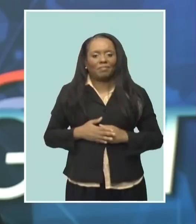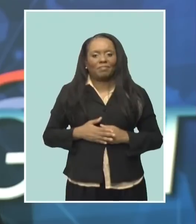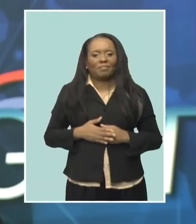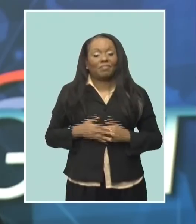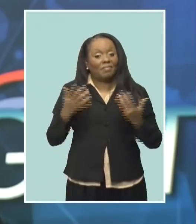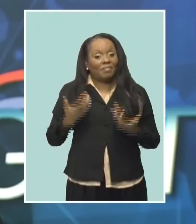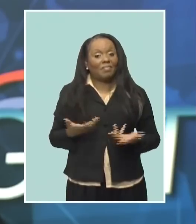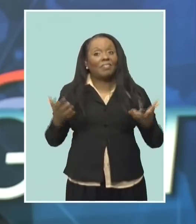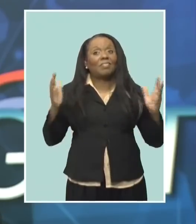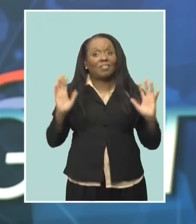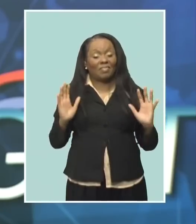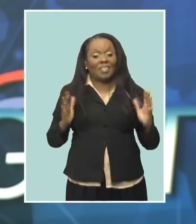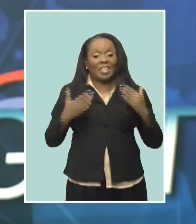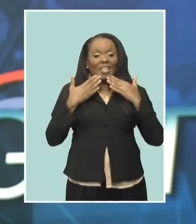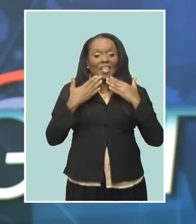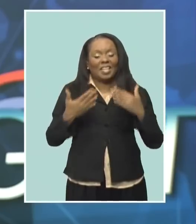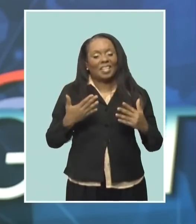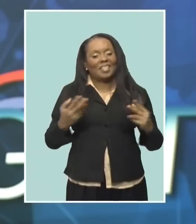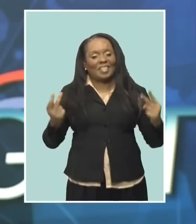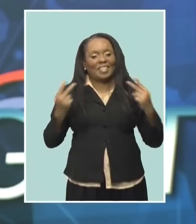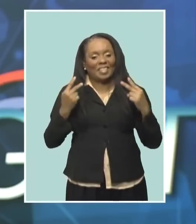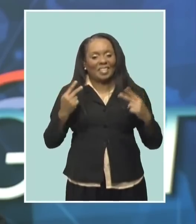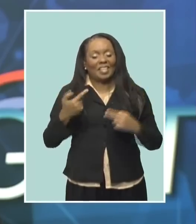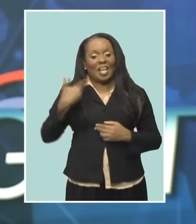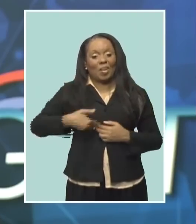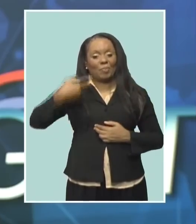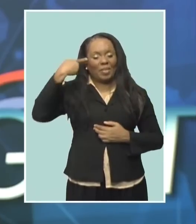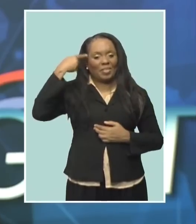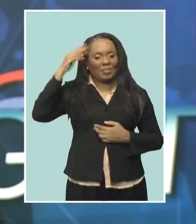Well, that's our time tonight. Thank you for being with us.